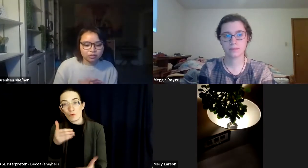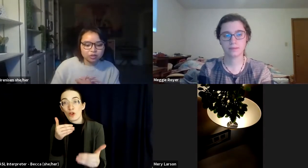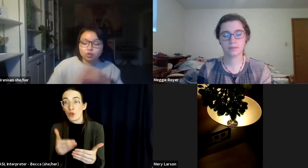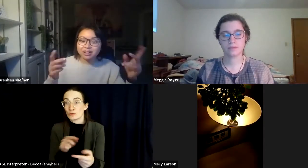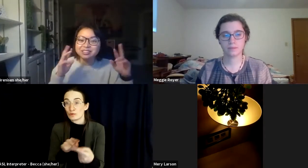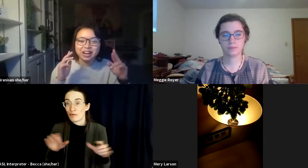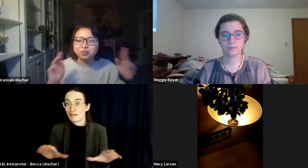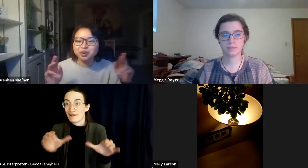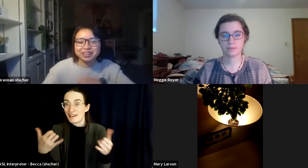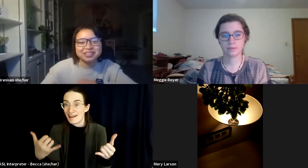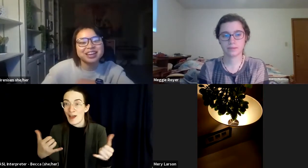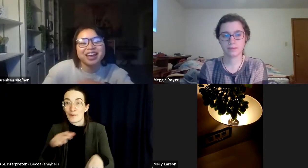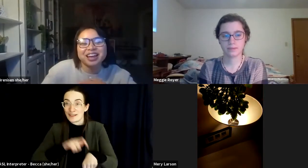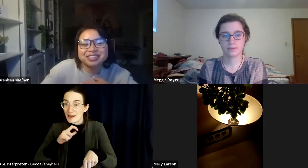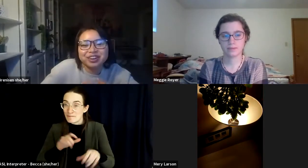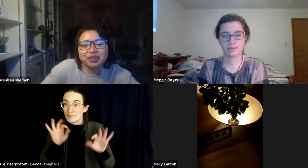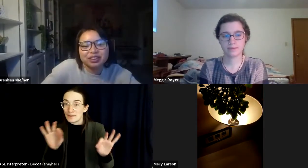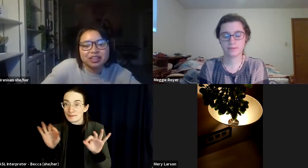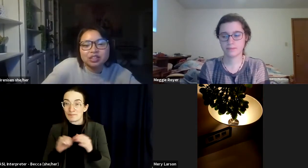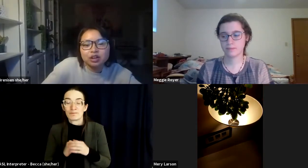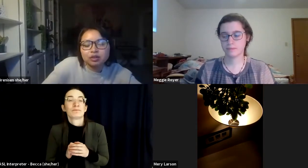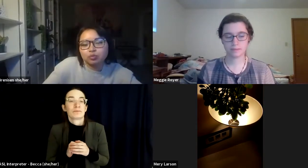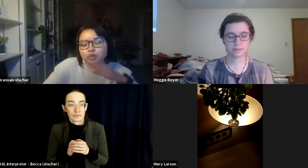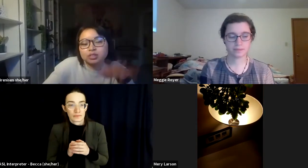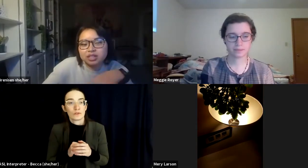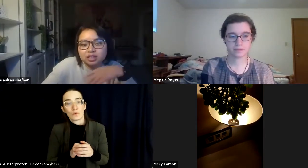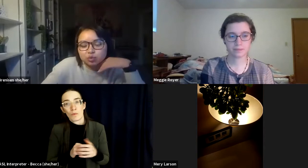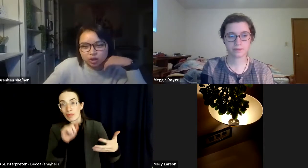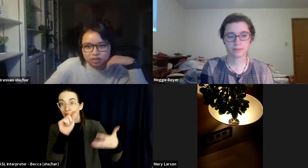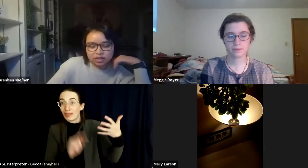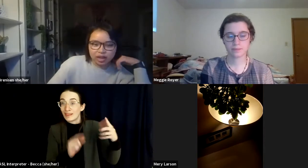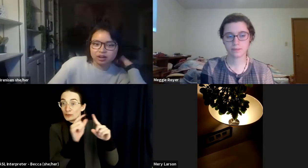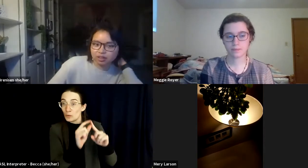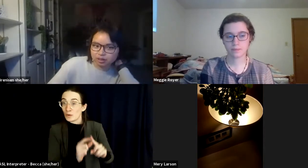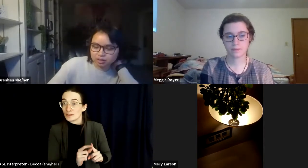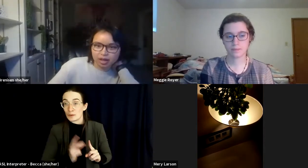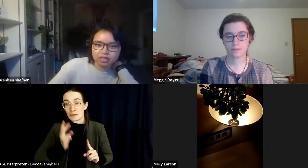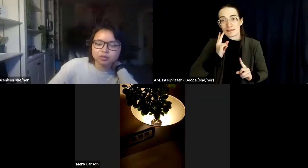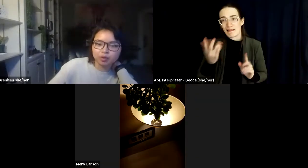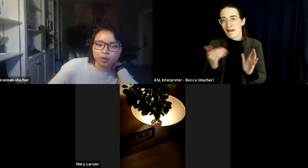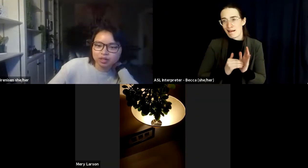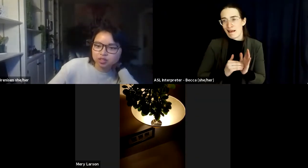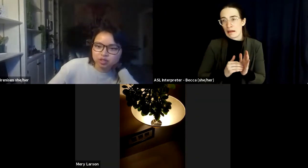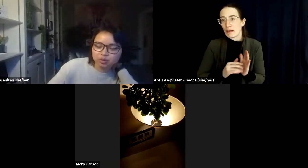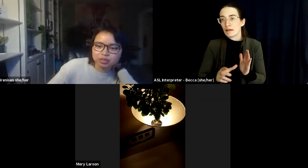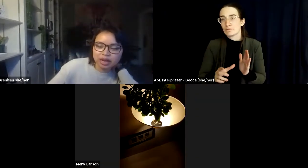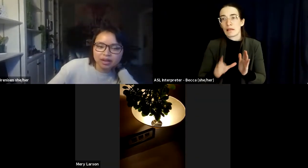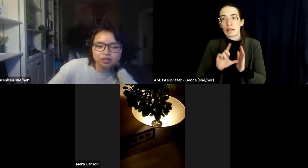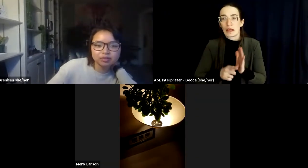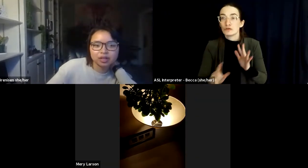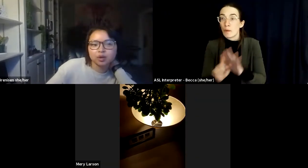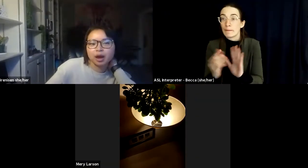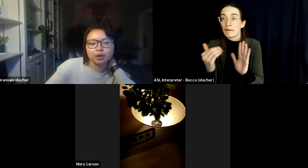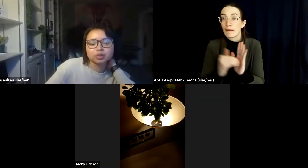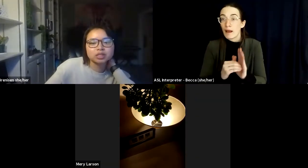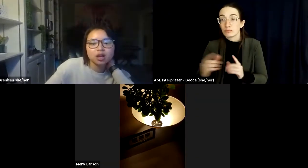activity now. So right on time. Perfect. So you'll see these words again in later slides, but we wanted you to kind